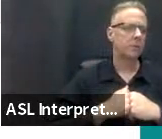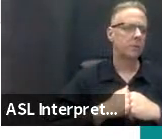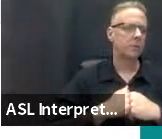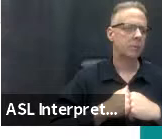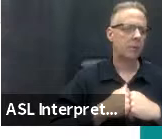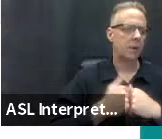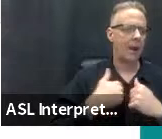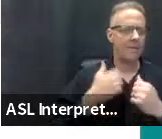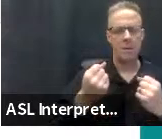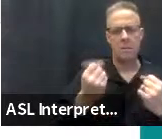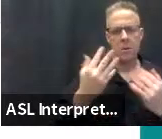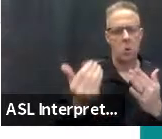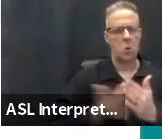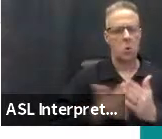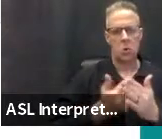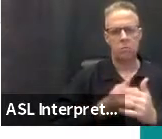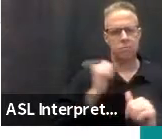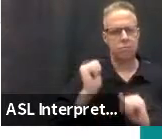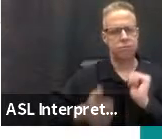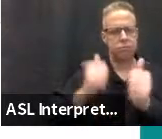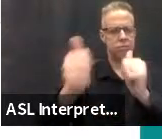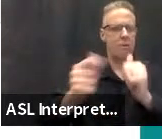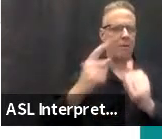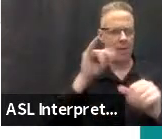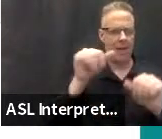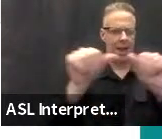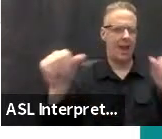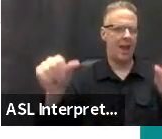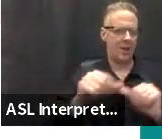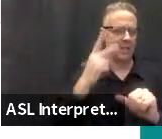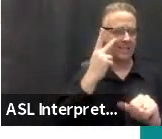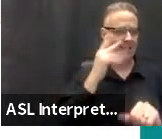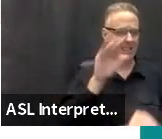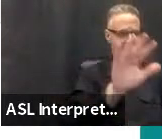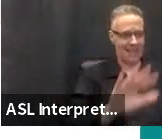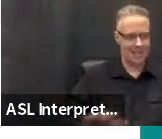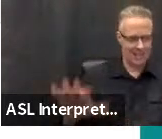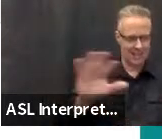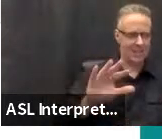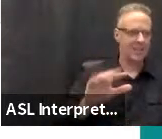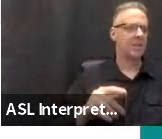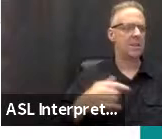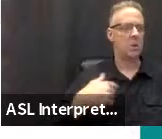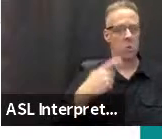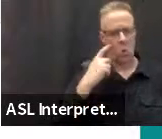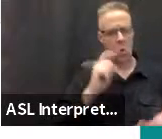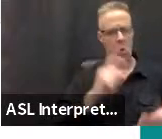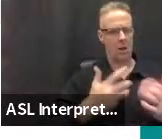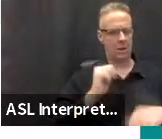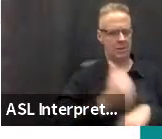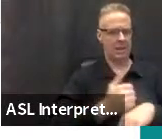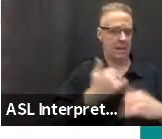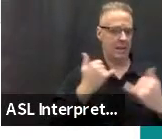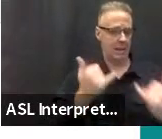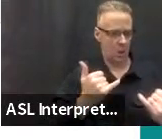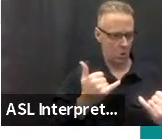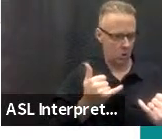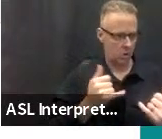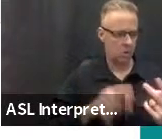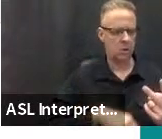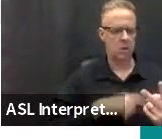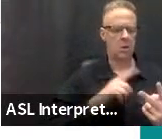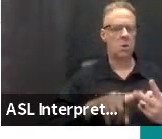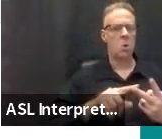There's a bunch of new developments slated for this area as well, right? So we're looking at what's on the ground today, what